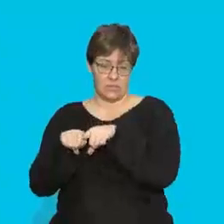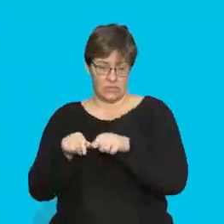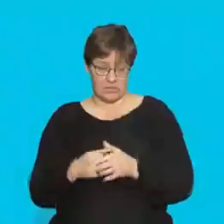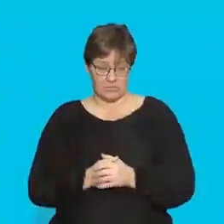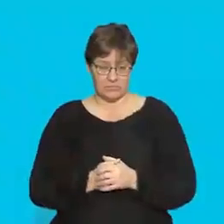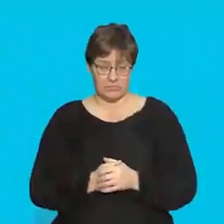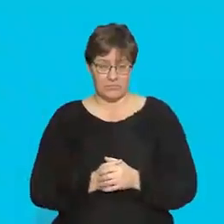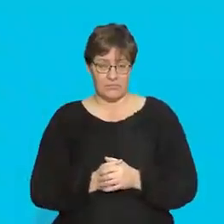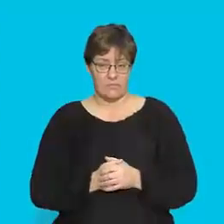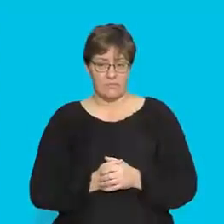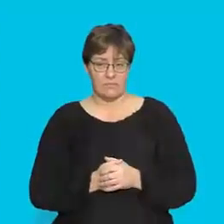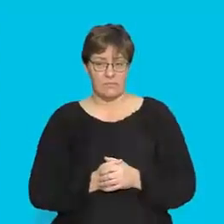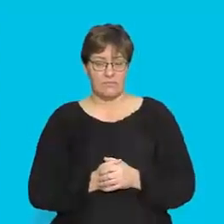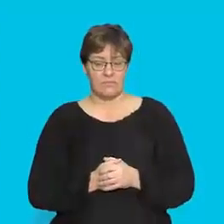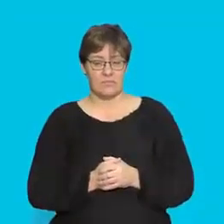intraspecific